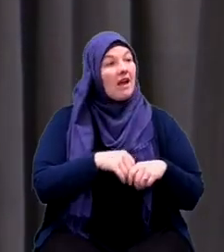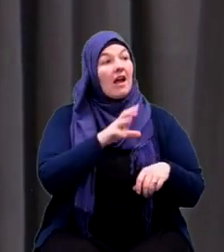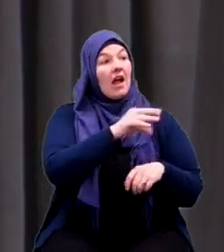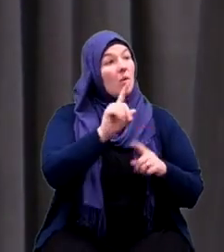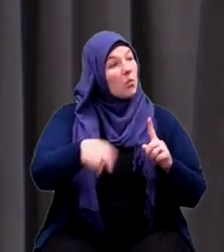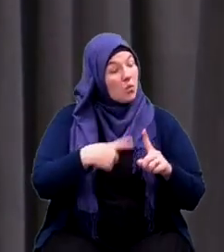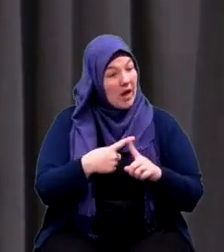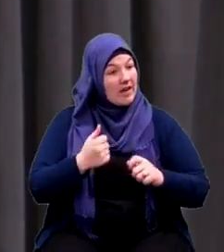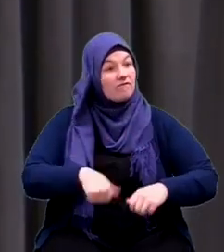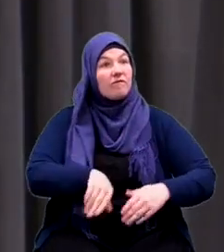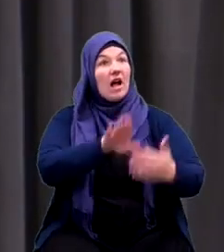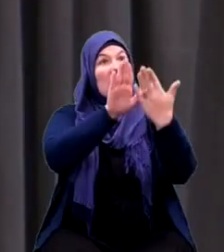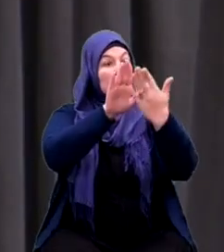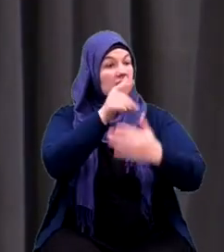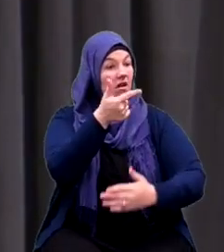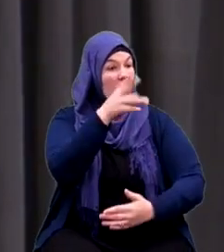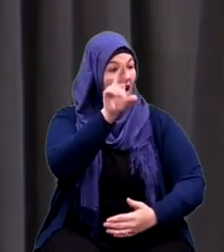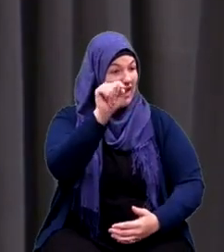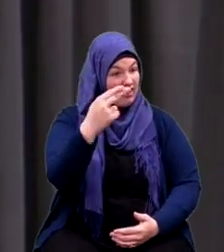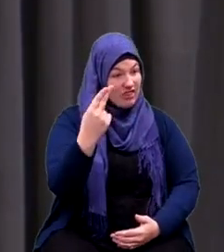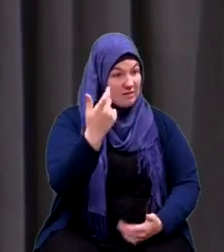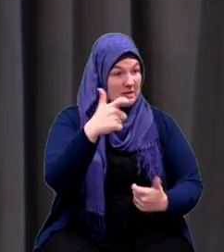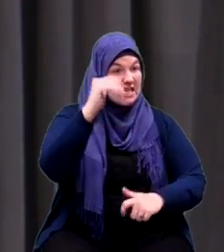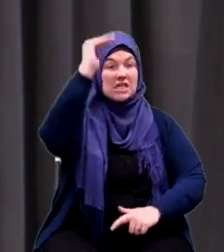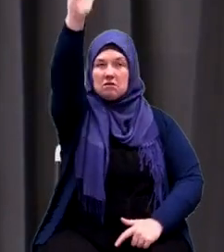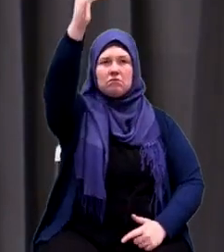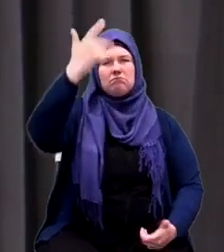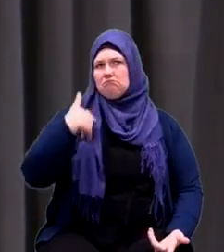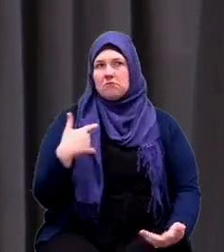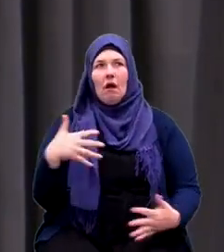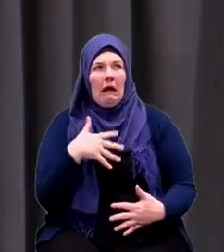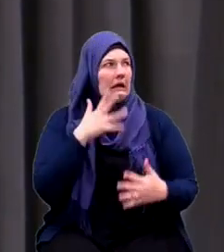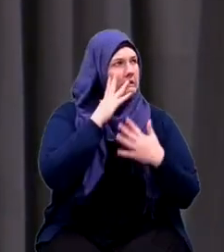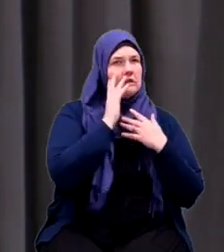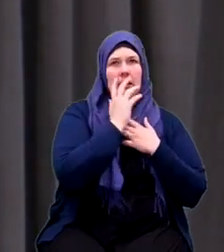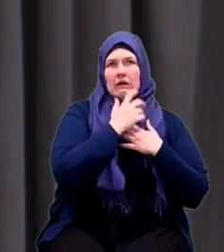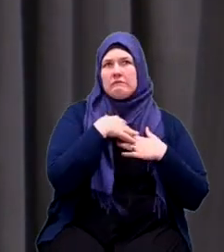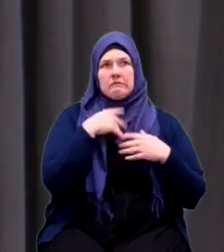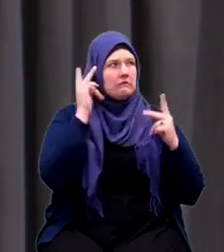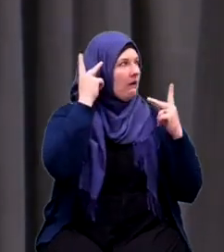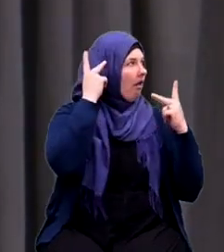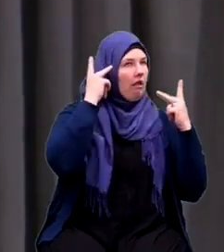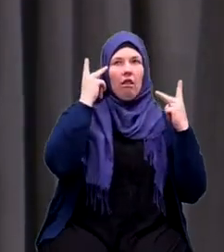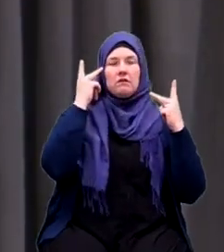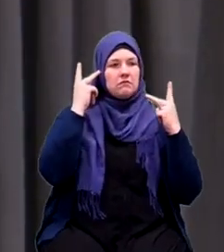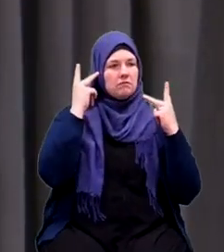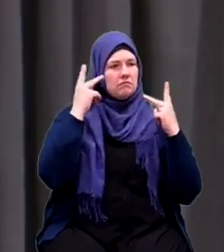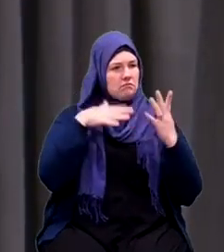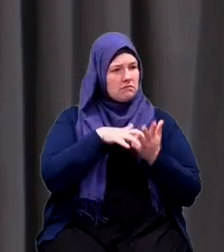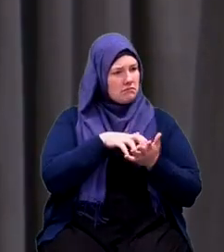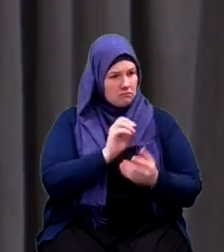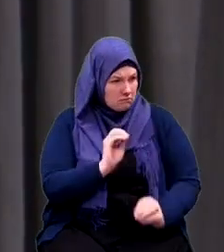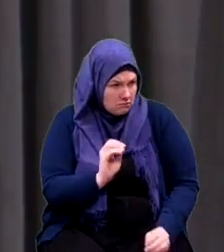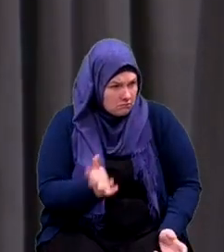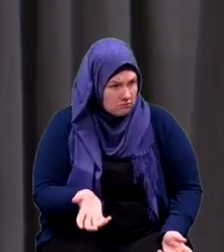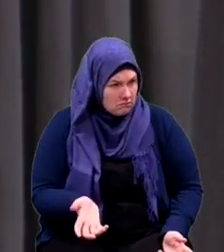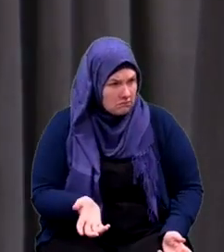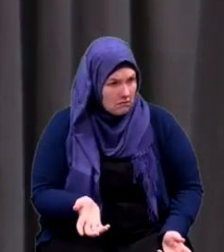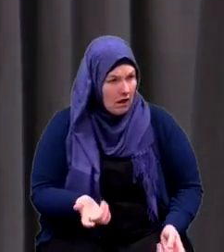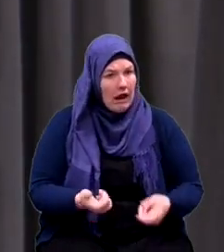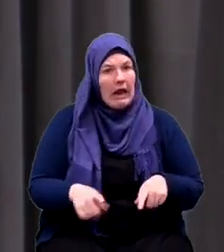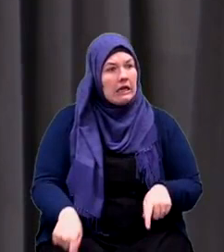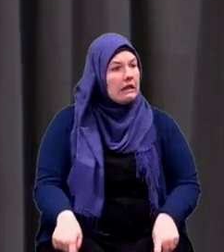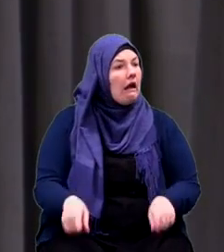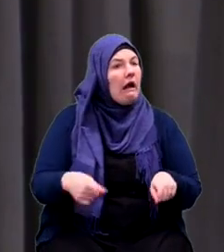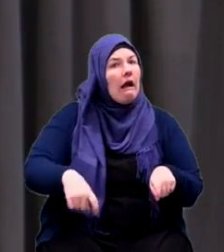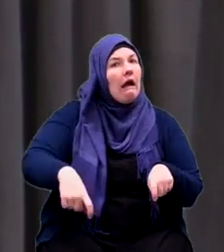And when he faces Goliath, he's not shaken, he's not trembling, he's not weakened, his knees are